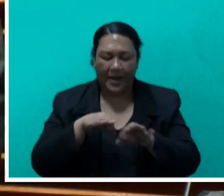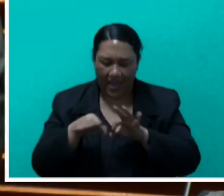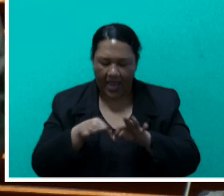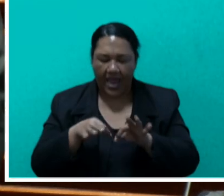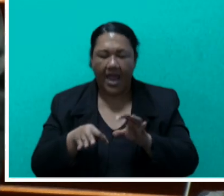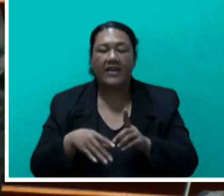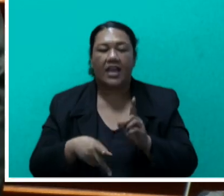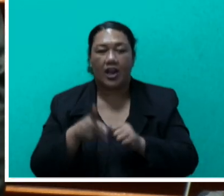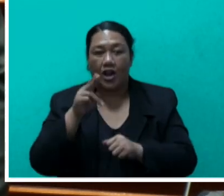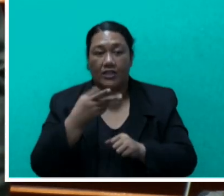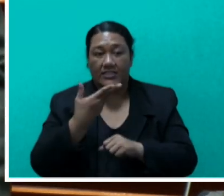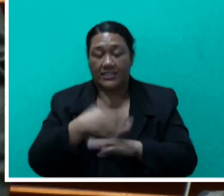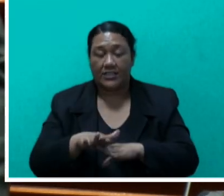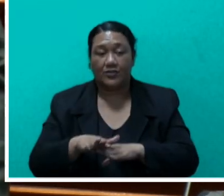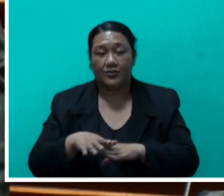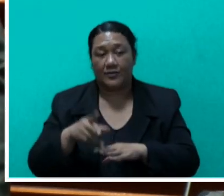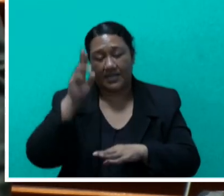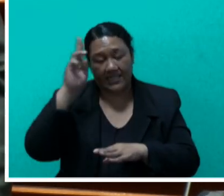launching of the new National Development Plan